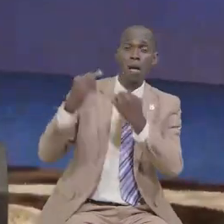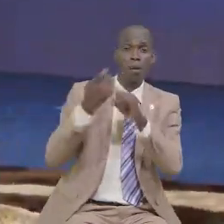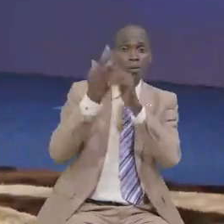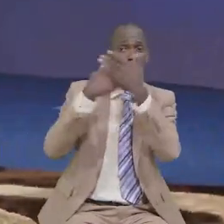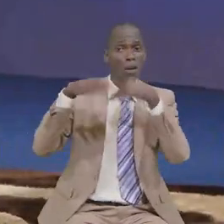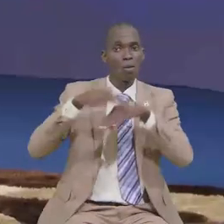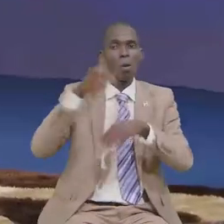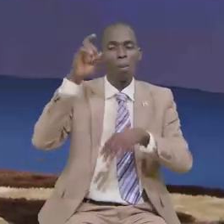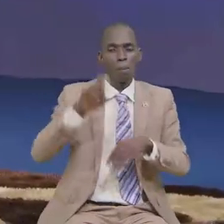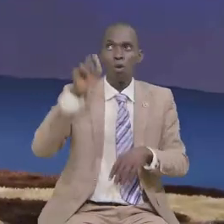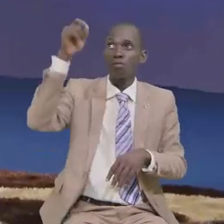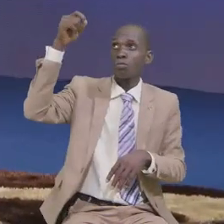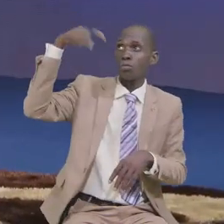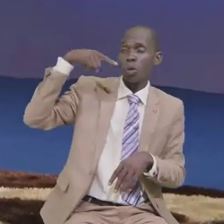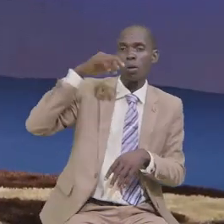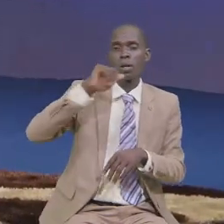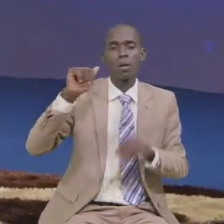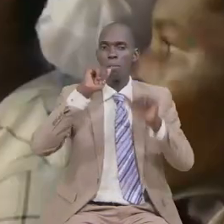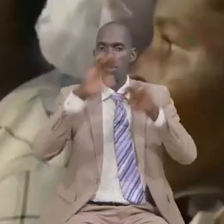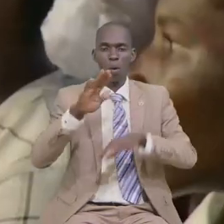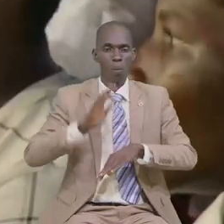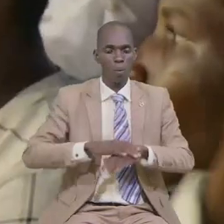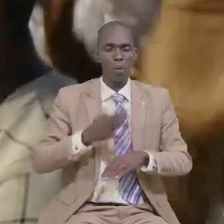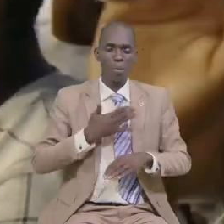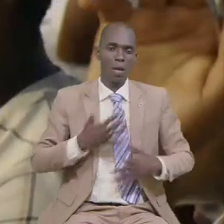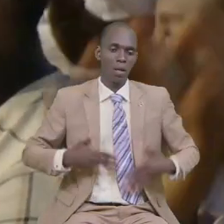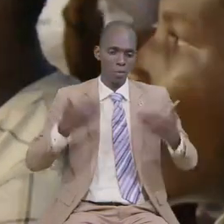a blessing from heaven upon my life tonight.